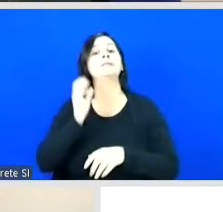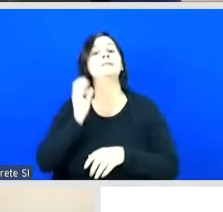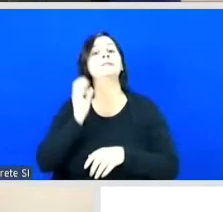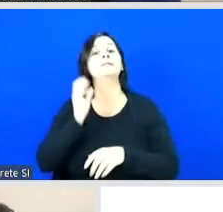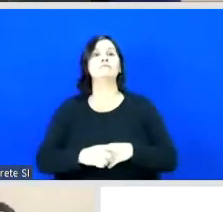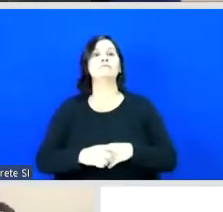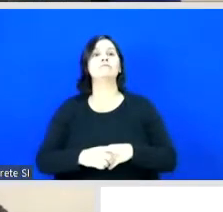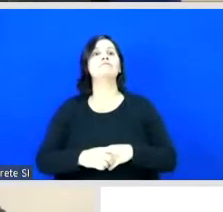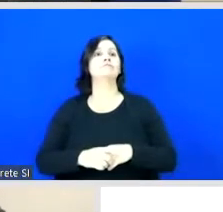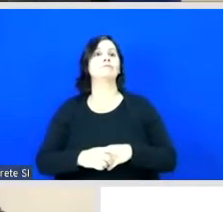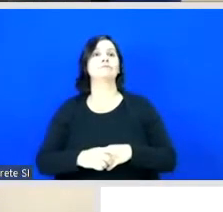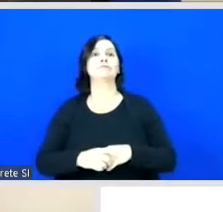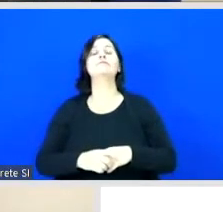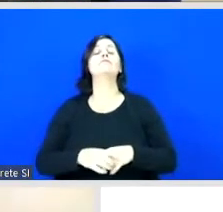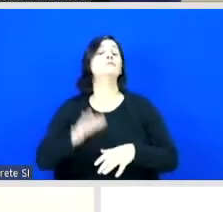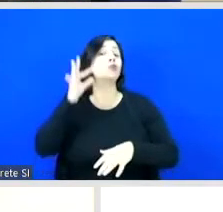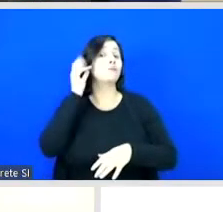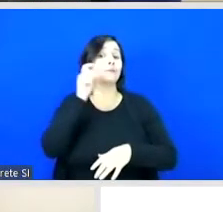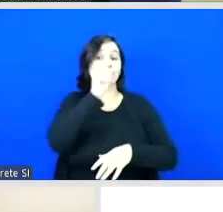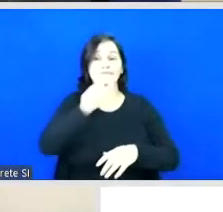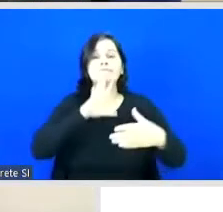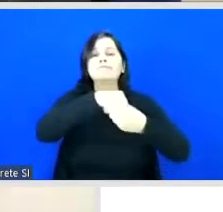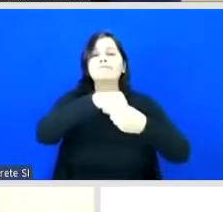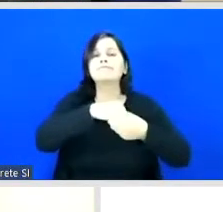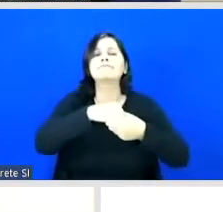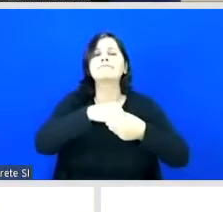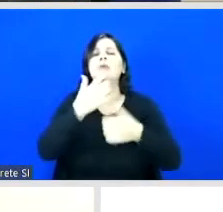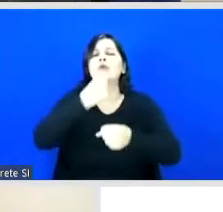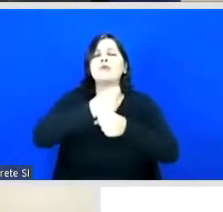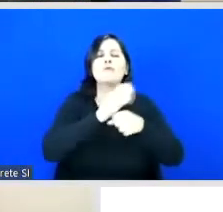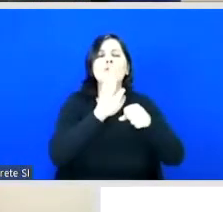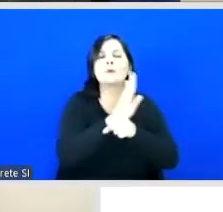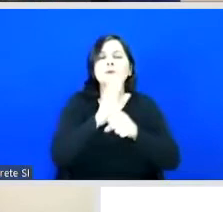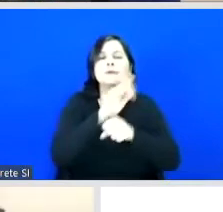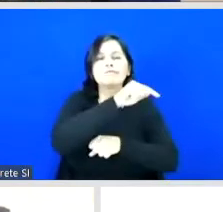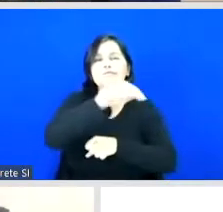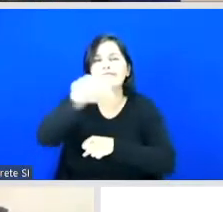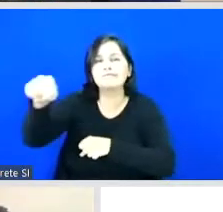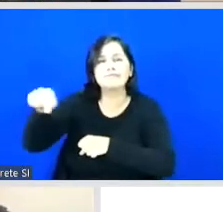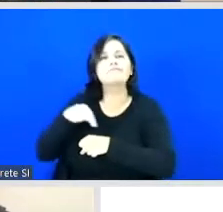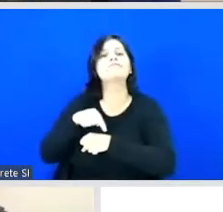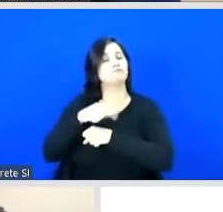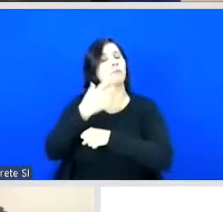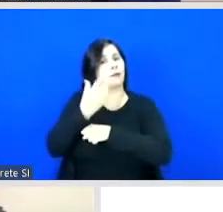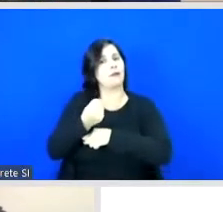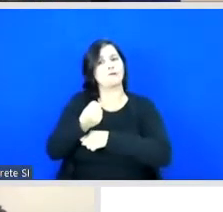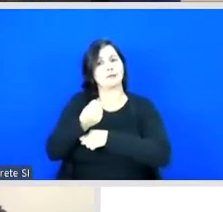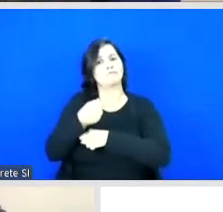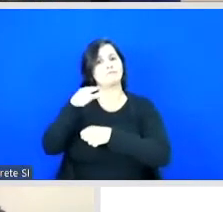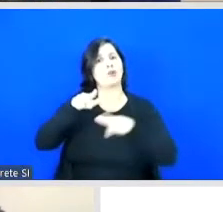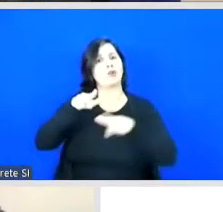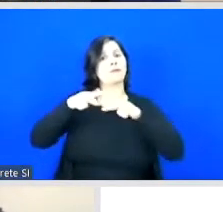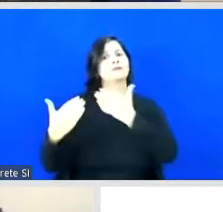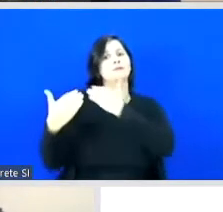also engaging in that sort of thing that will enable them. So they're able then, when they have a proper